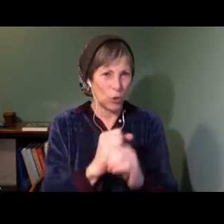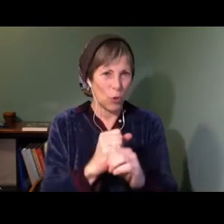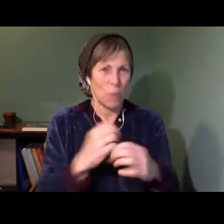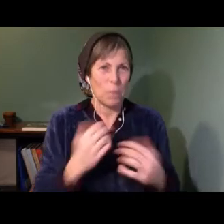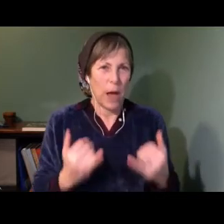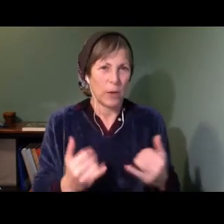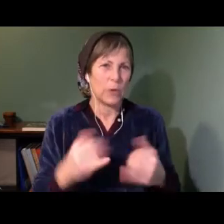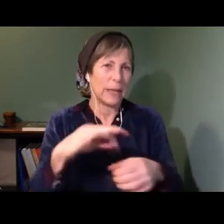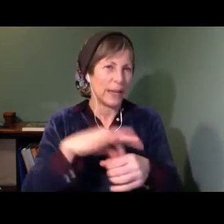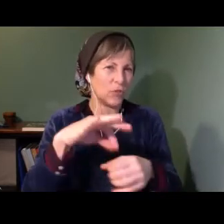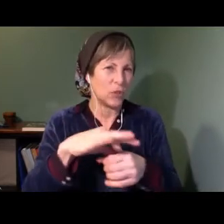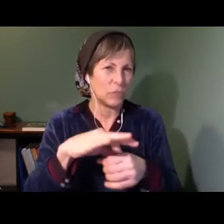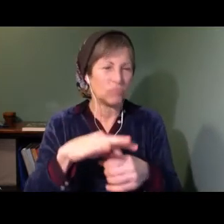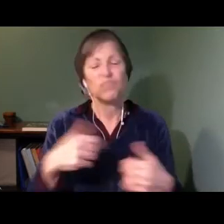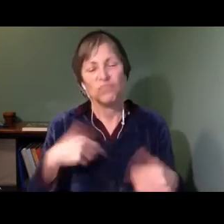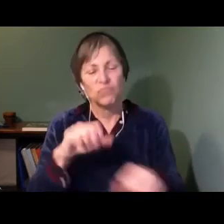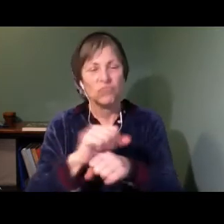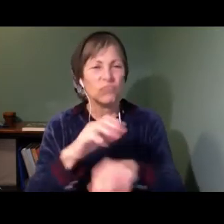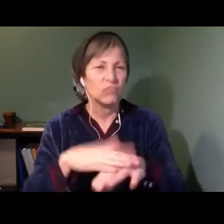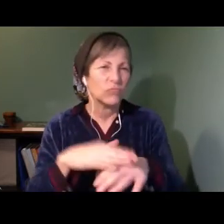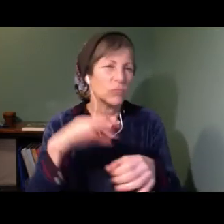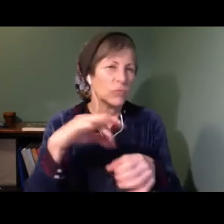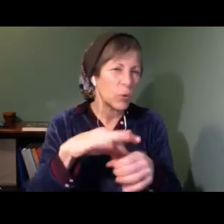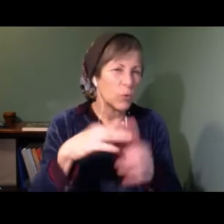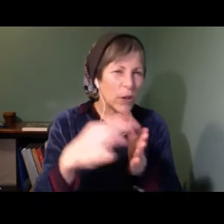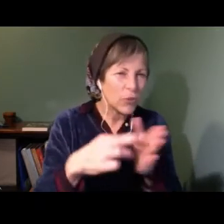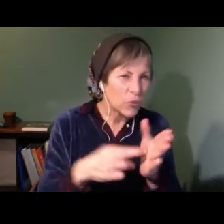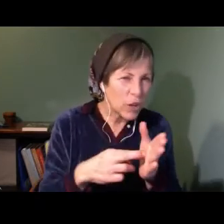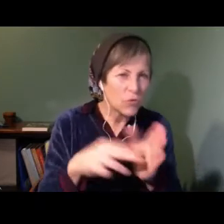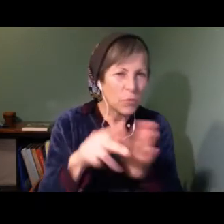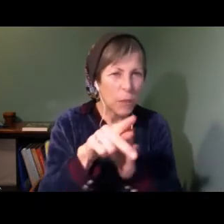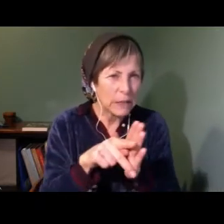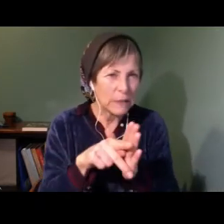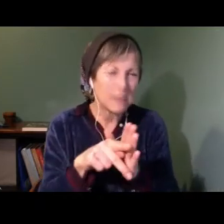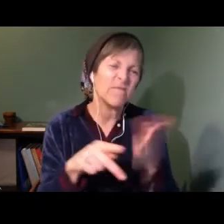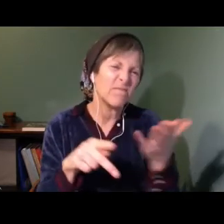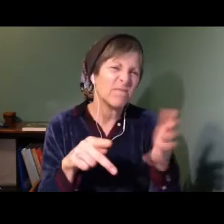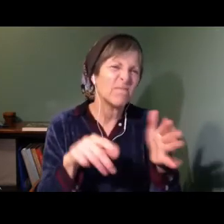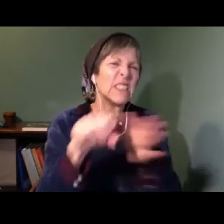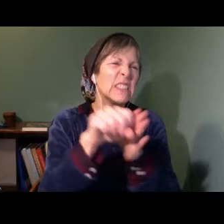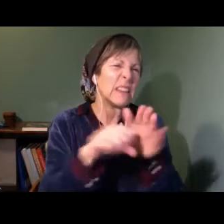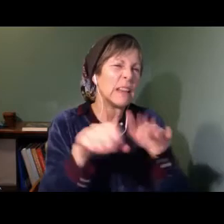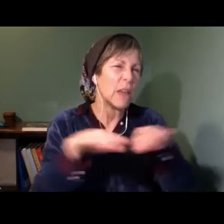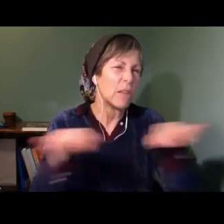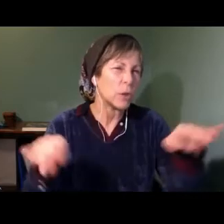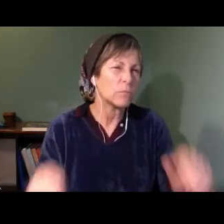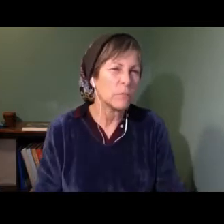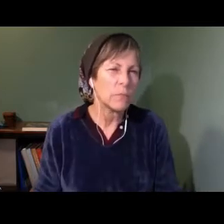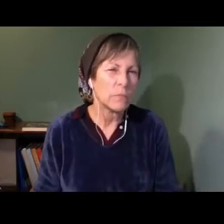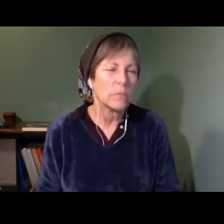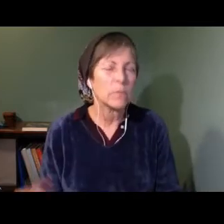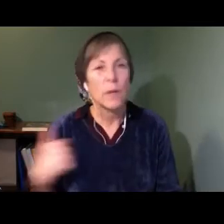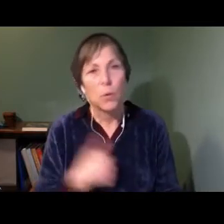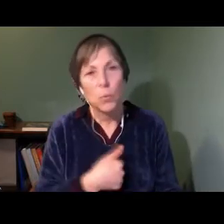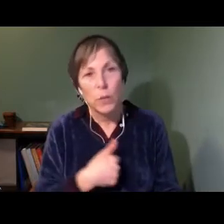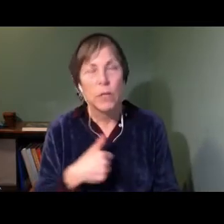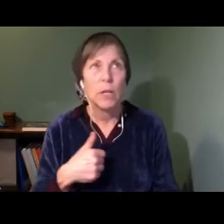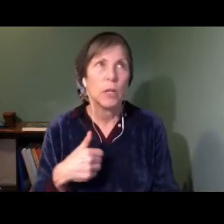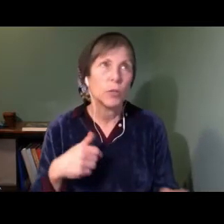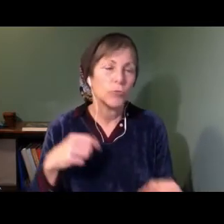works on voter registration modernization policy uh mostly at the state level um we work on things like